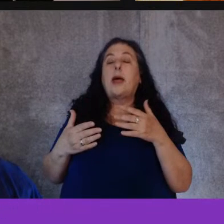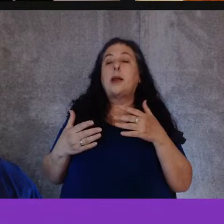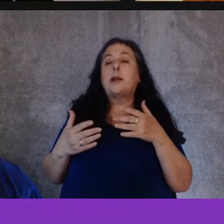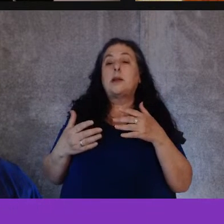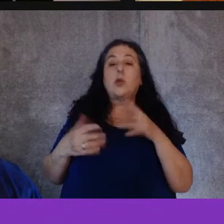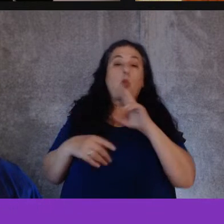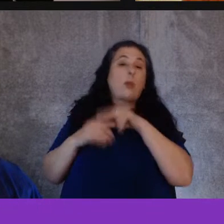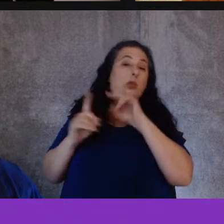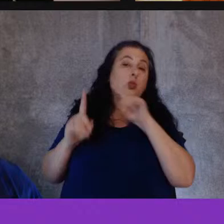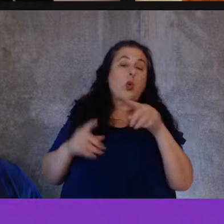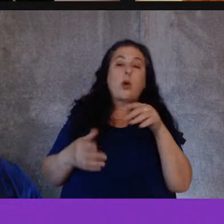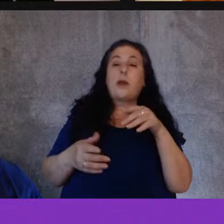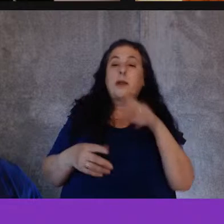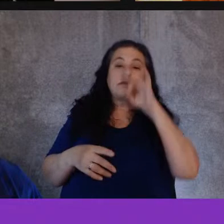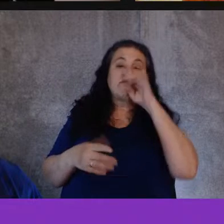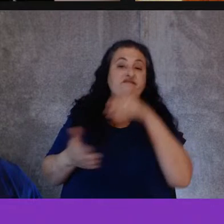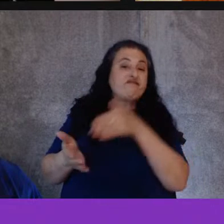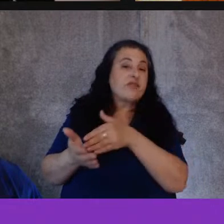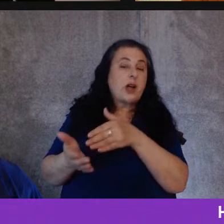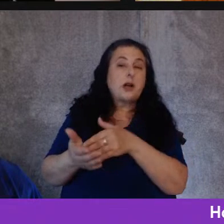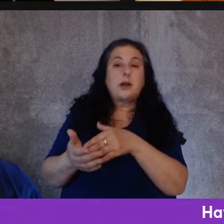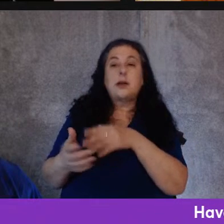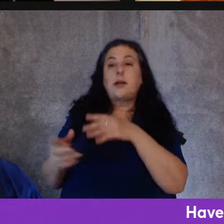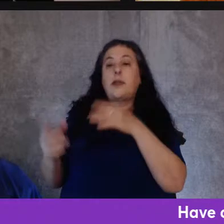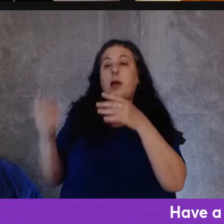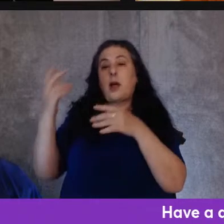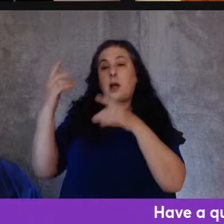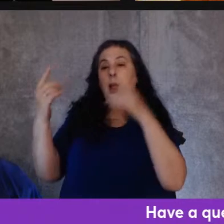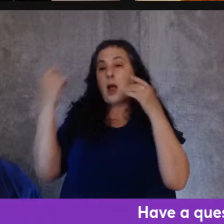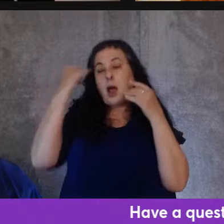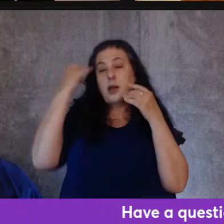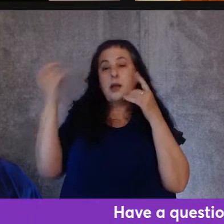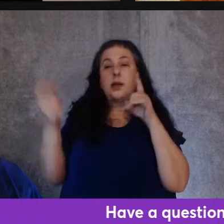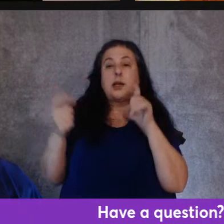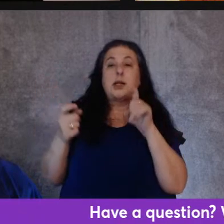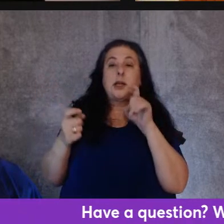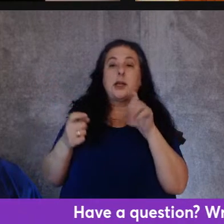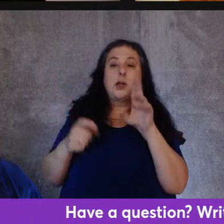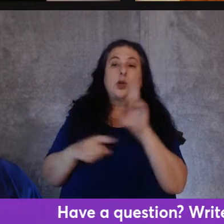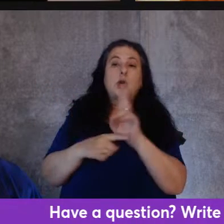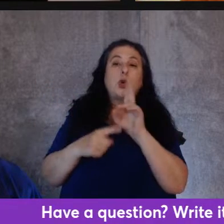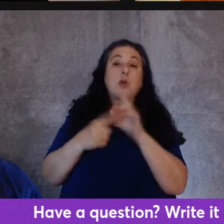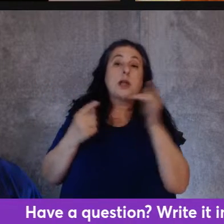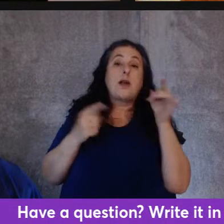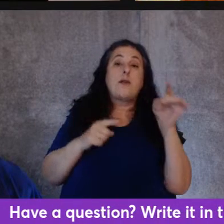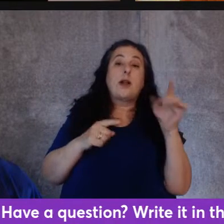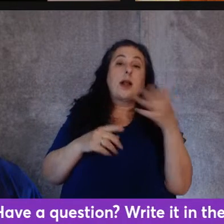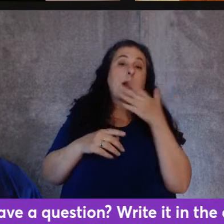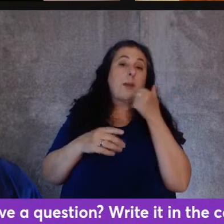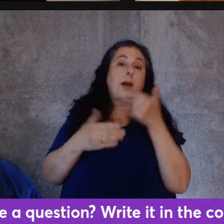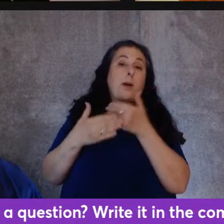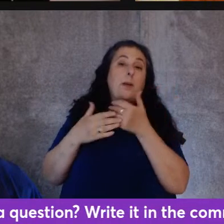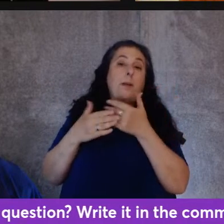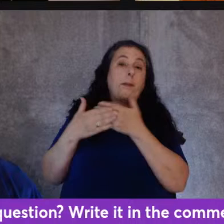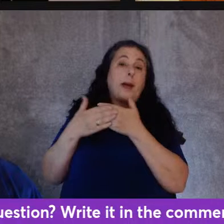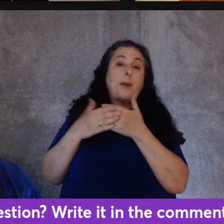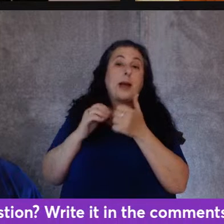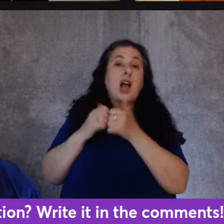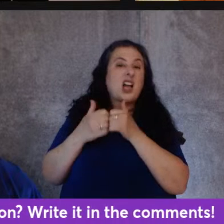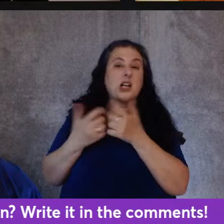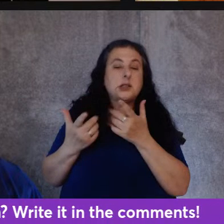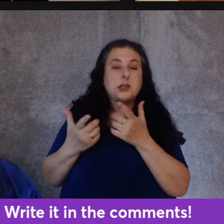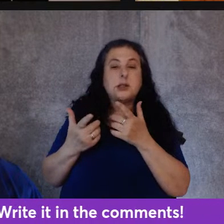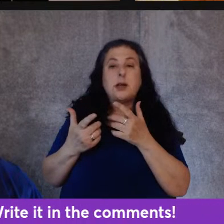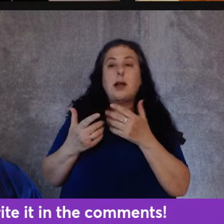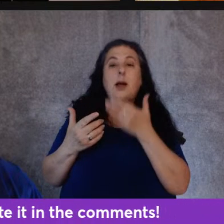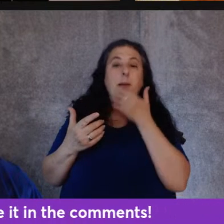normalized, then this idea that you would use this event like a Better Baby contest. A